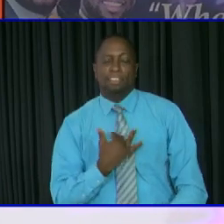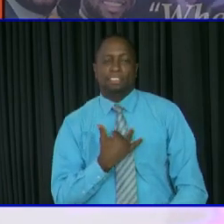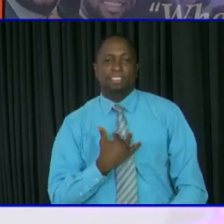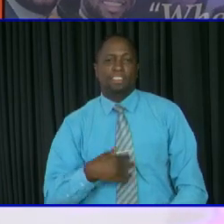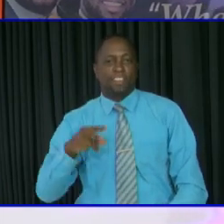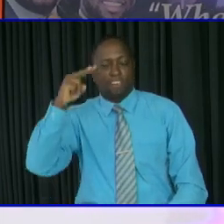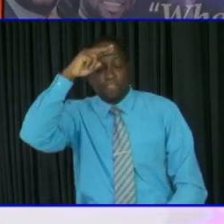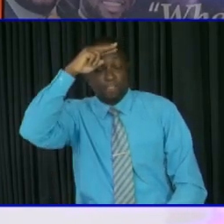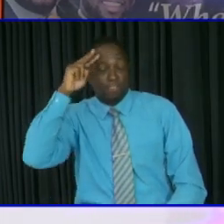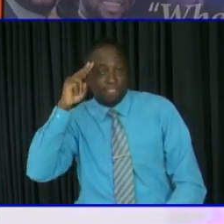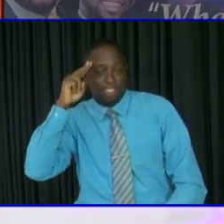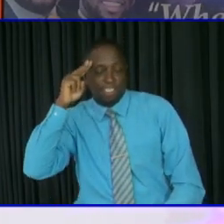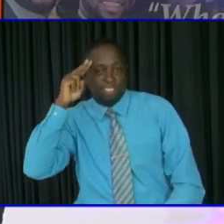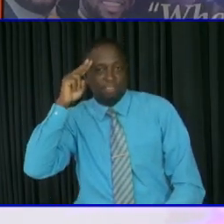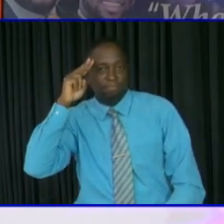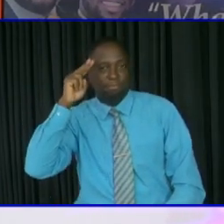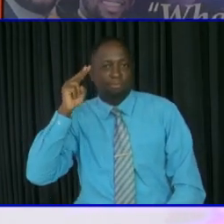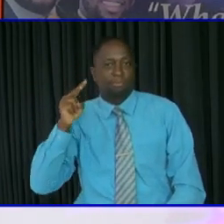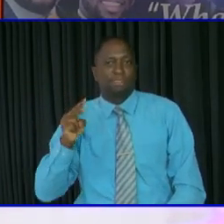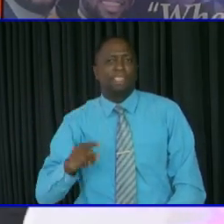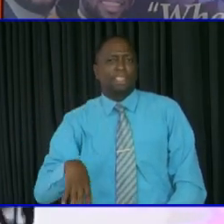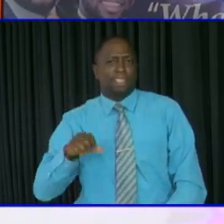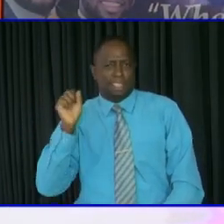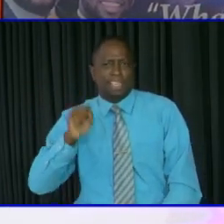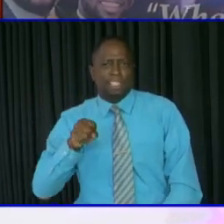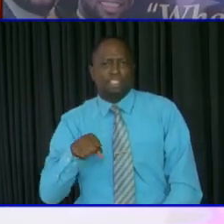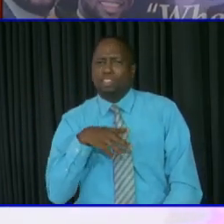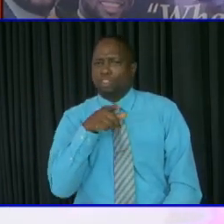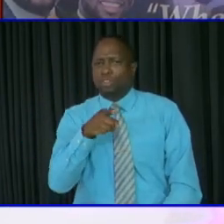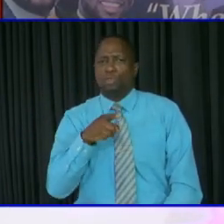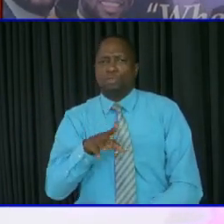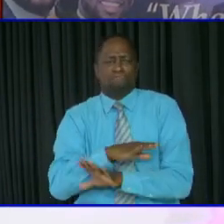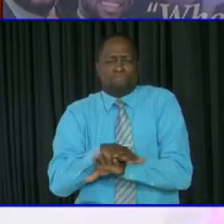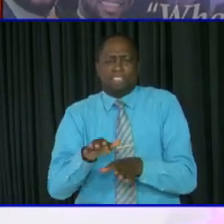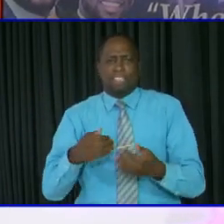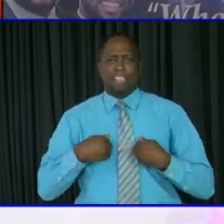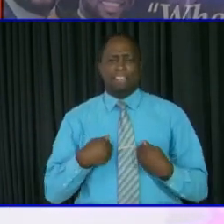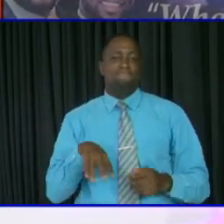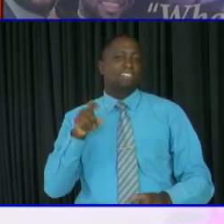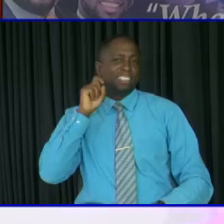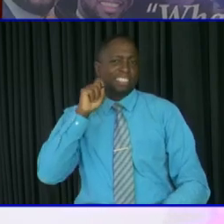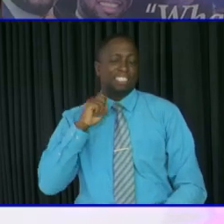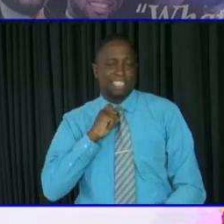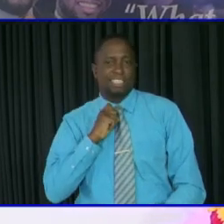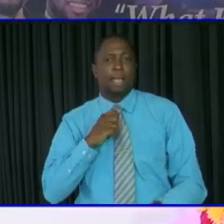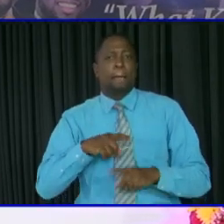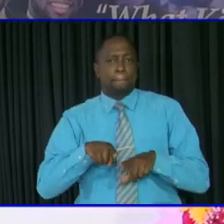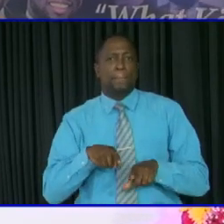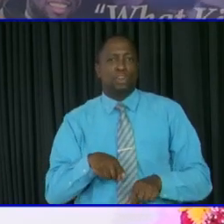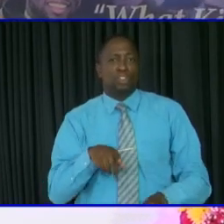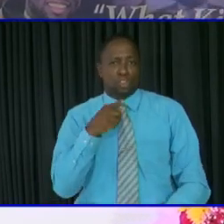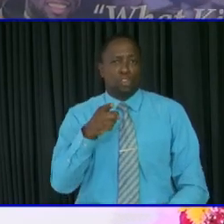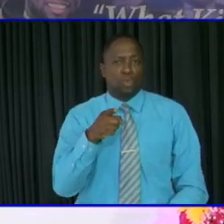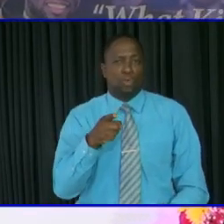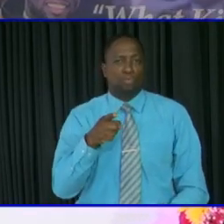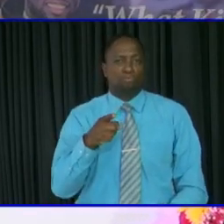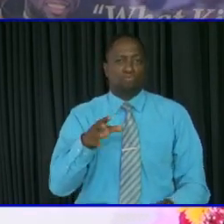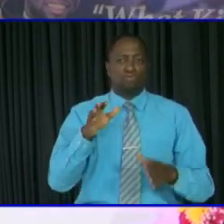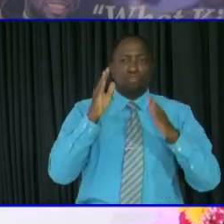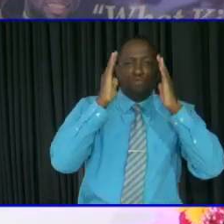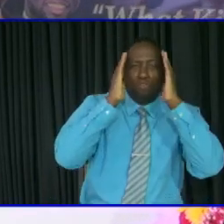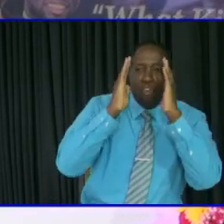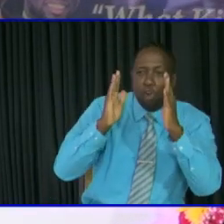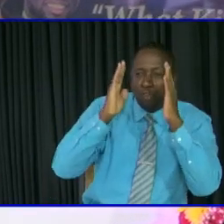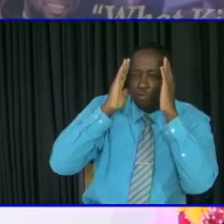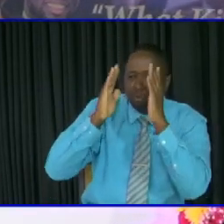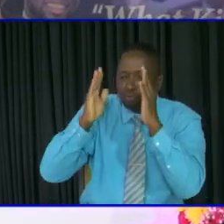have the hymen intact. Physically, you may not have gone all the way, but you happen to have harbored